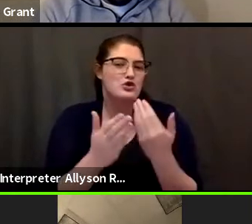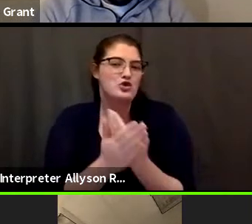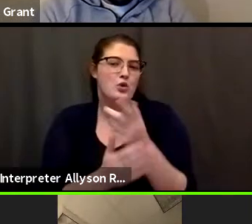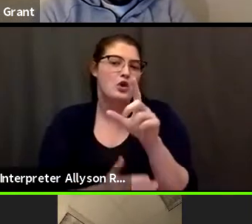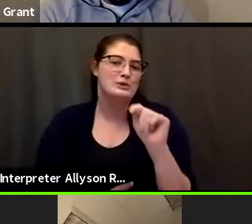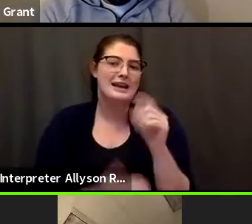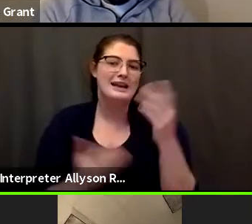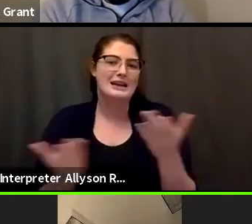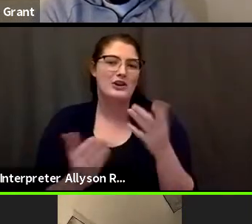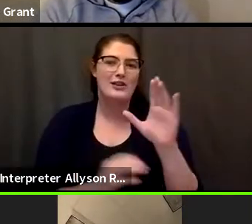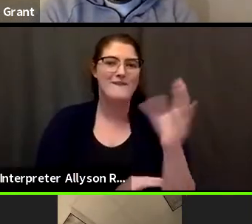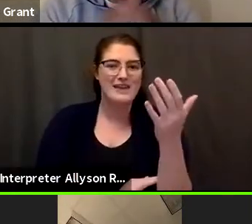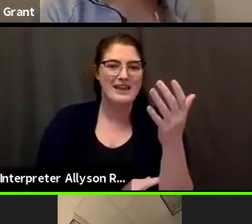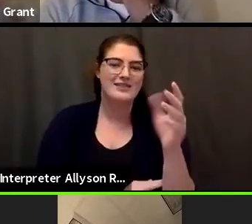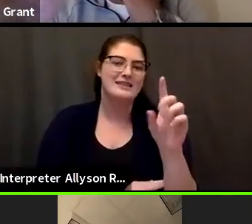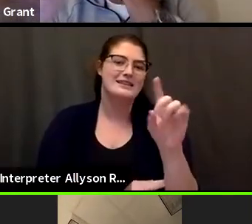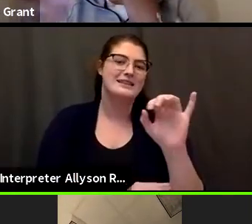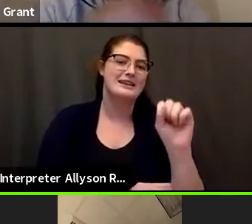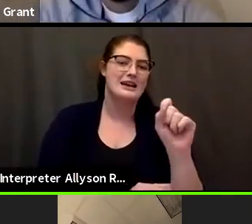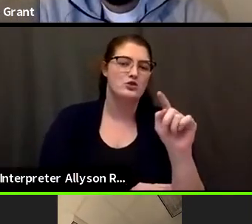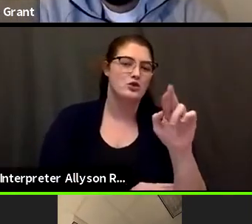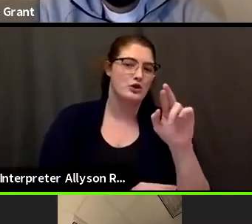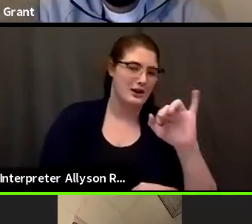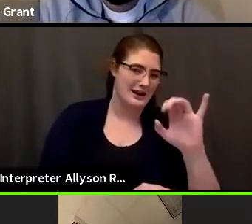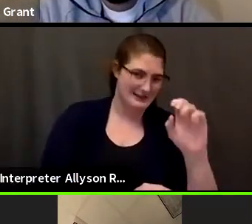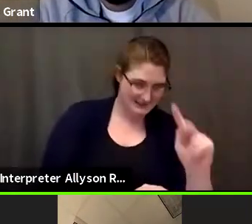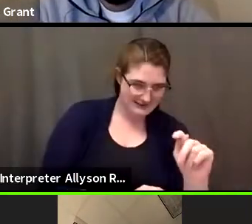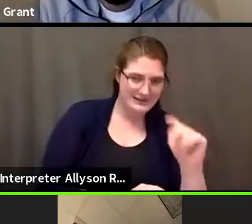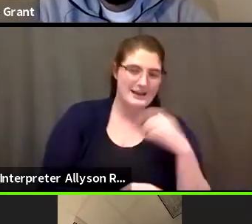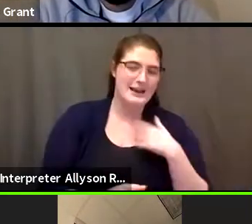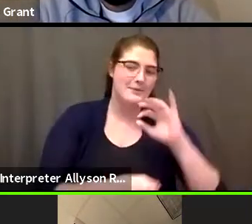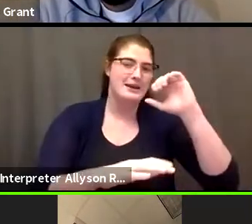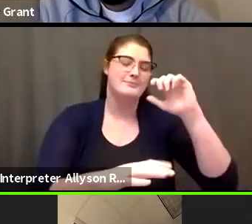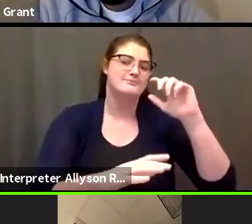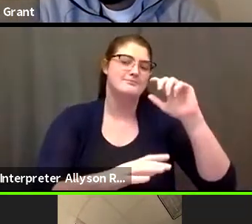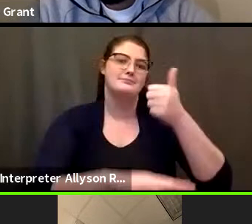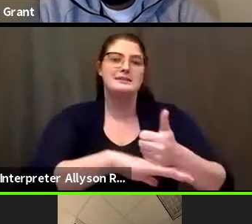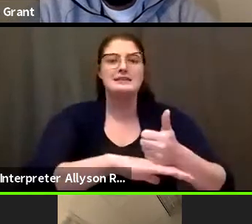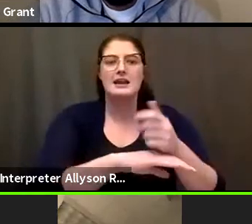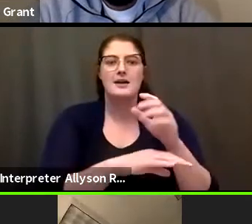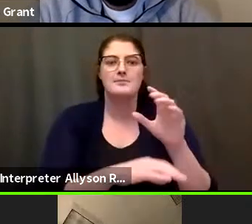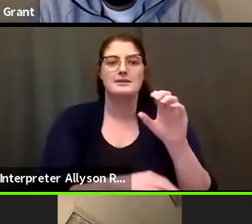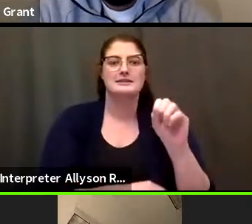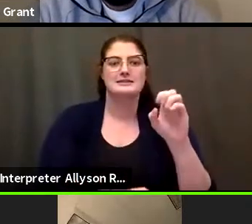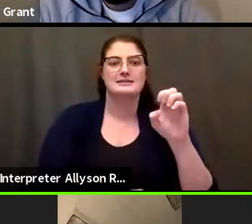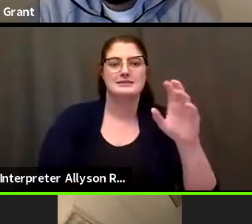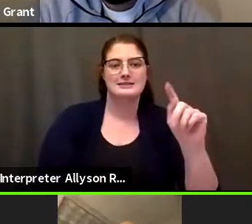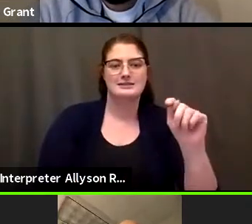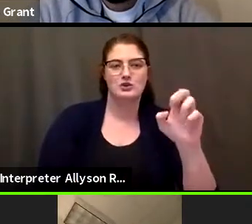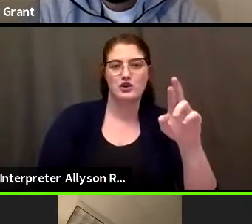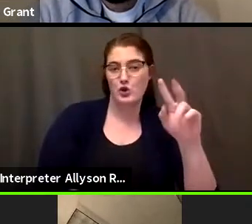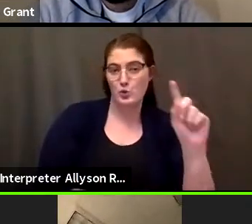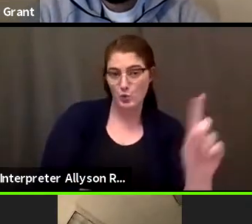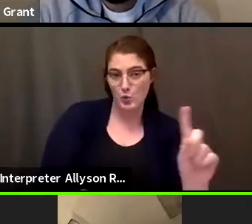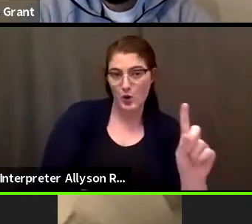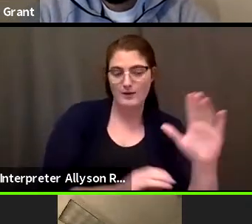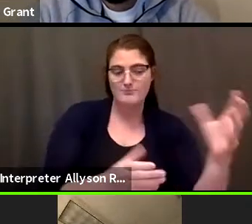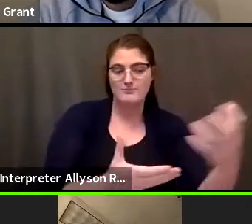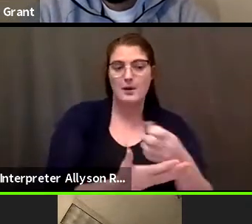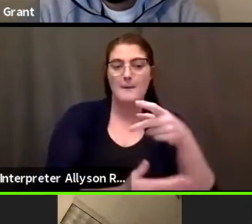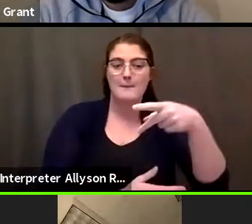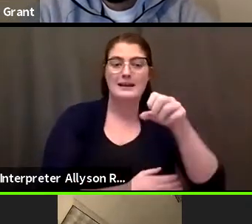District, and I've been assigned to Sector 1, which encompasses PSA 501 and 502.